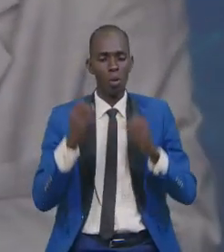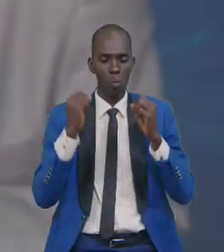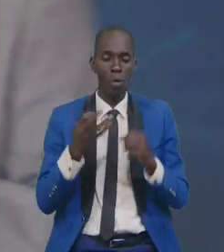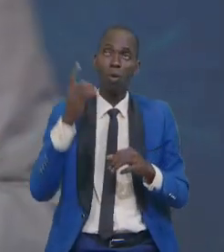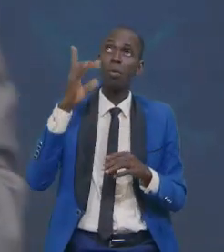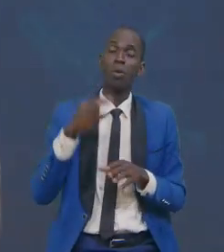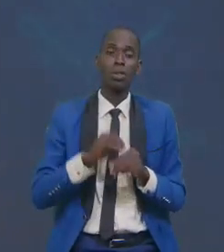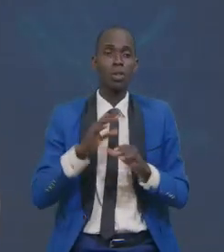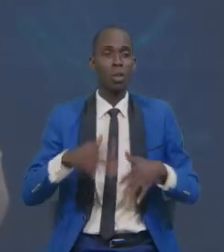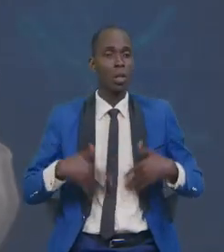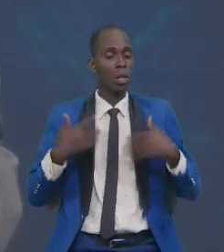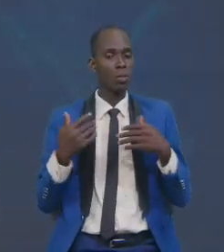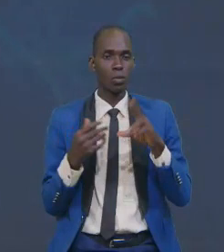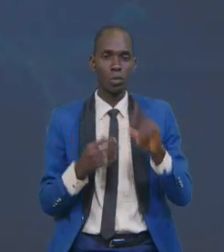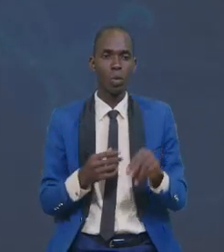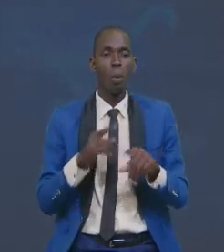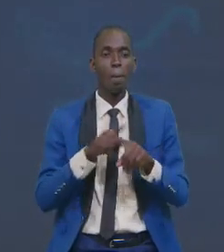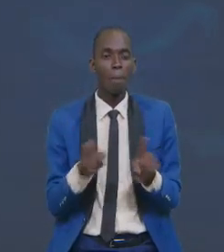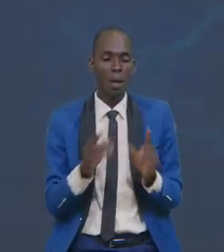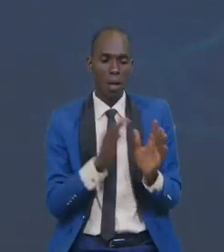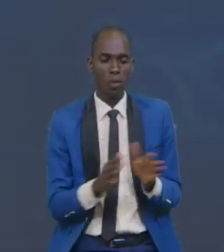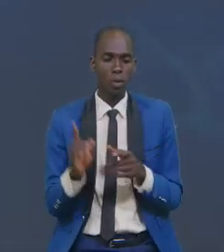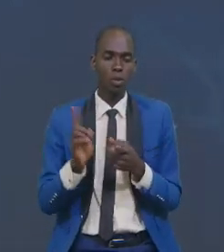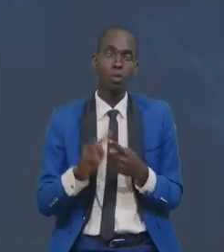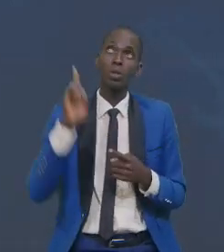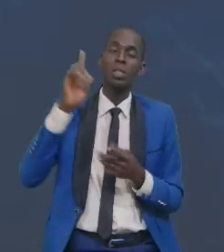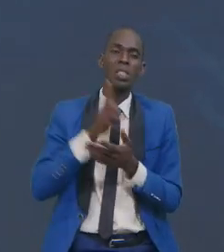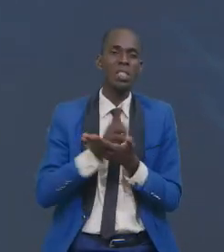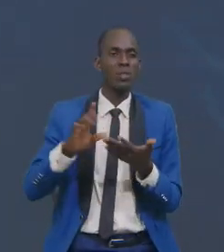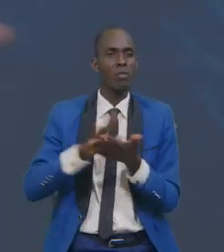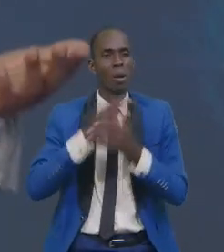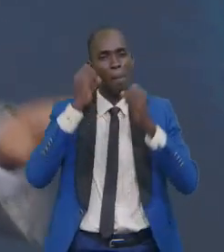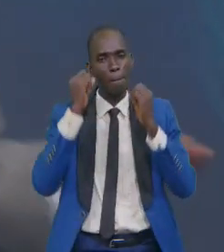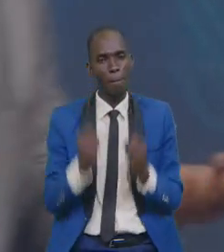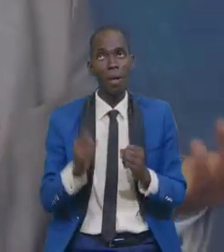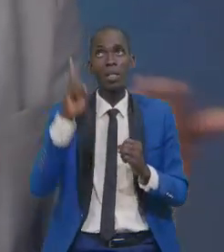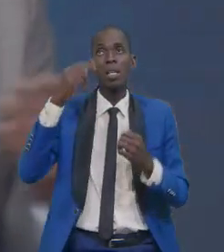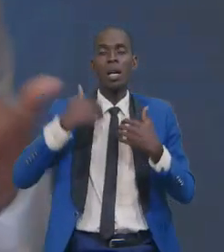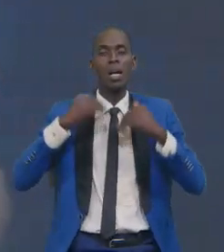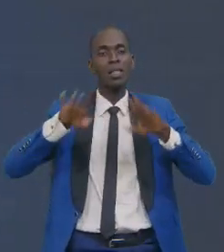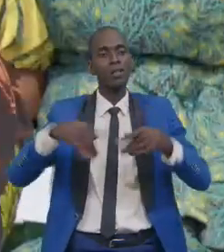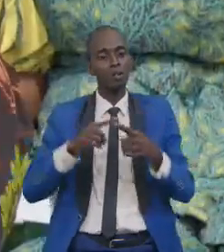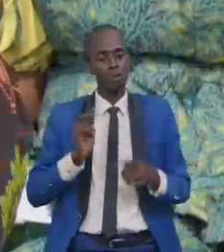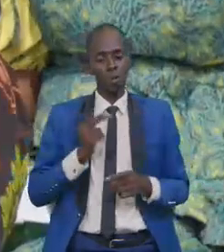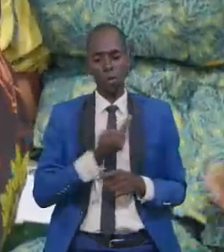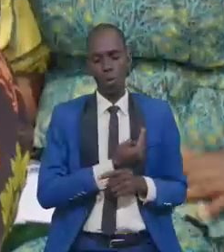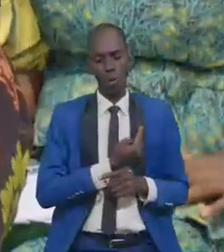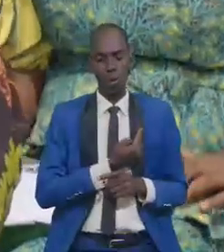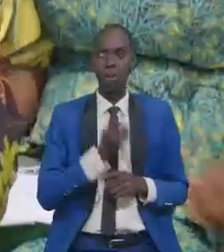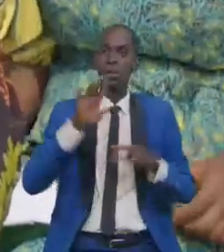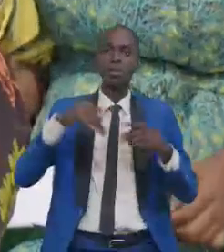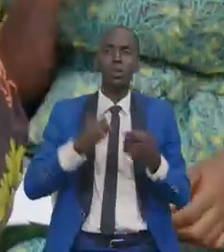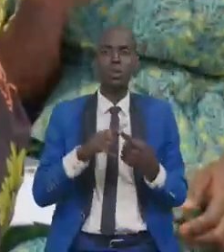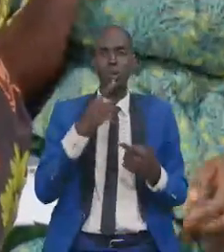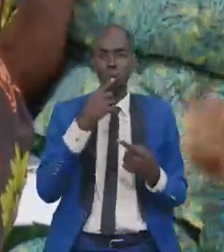his divine power. He has given unto us. He has given unto me. He